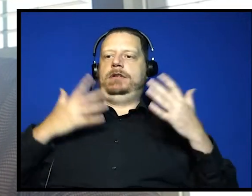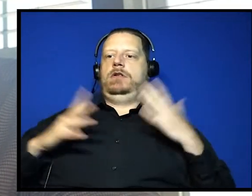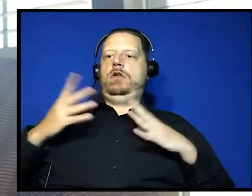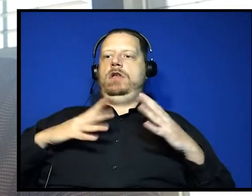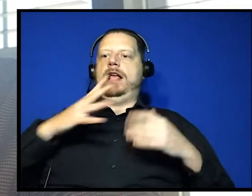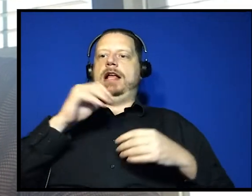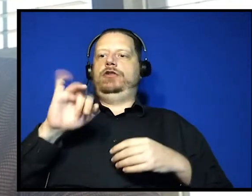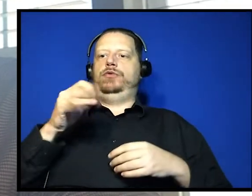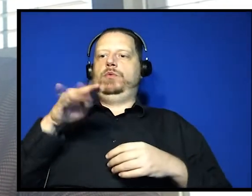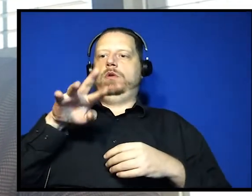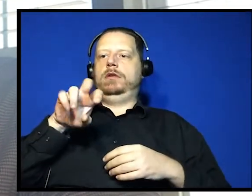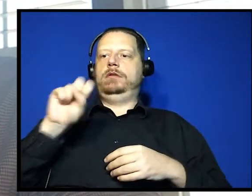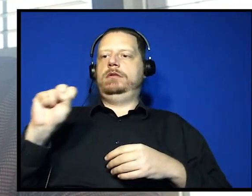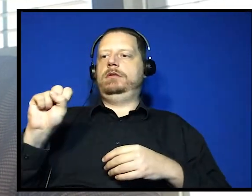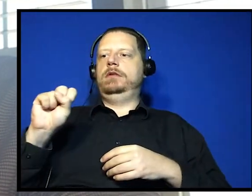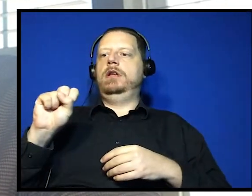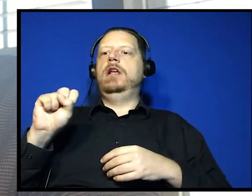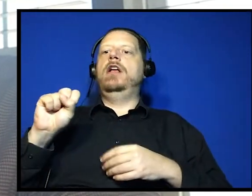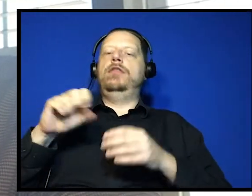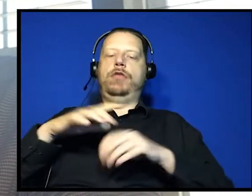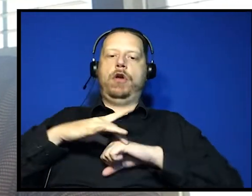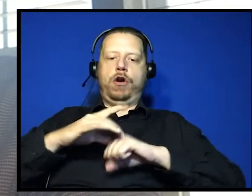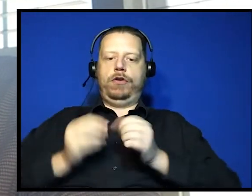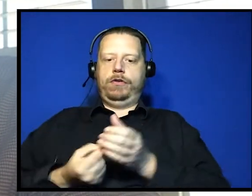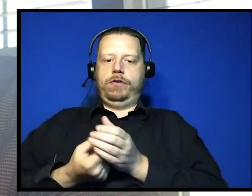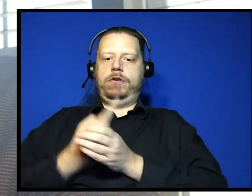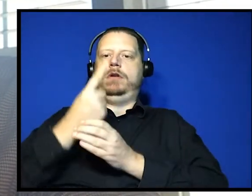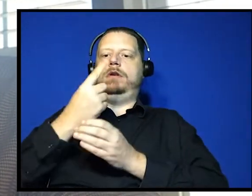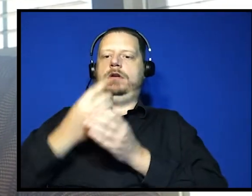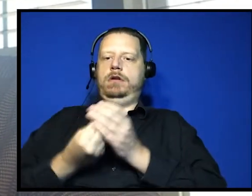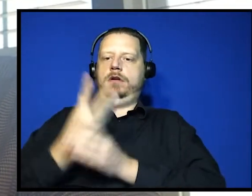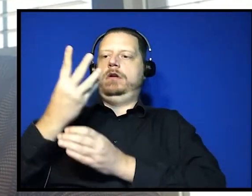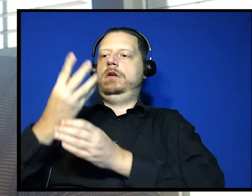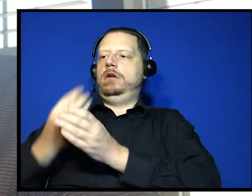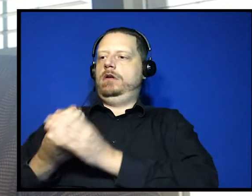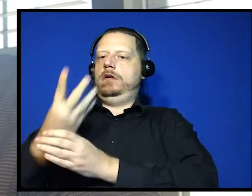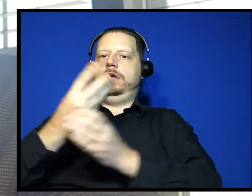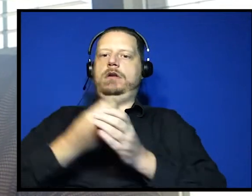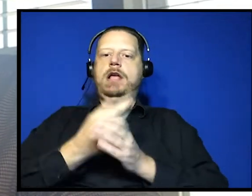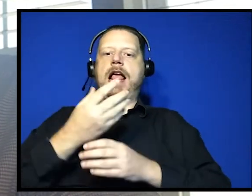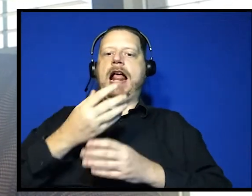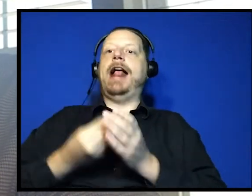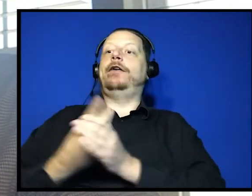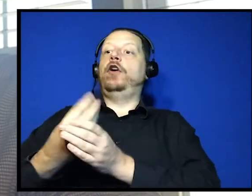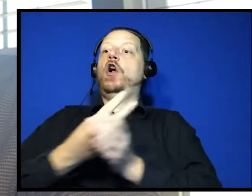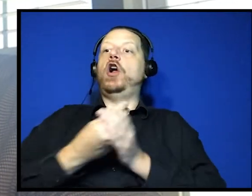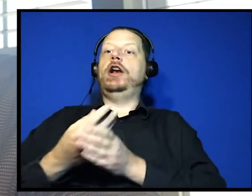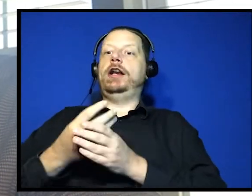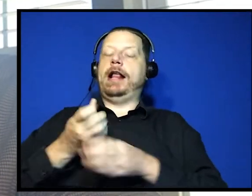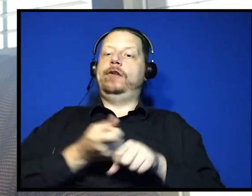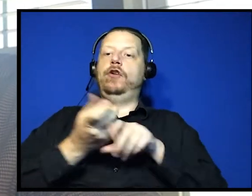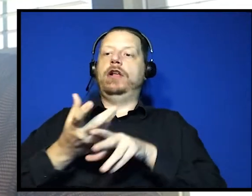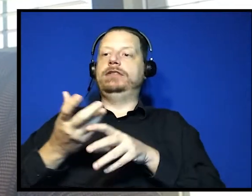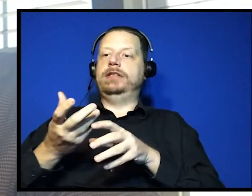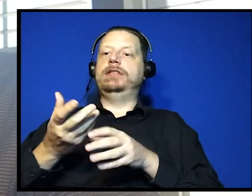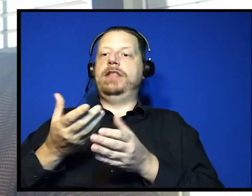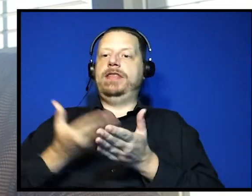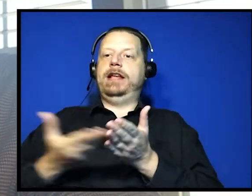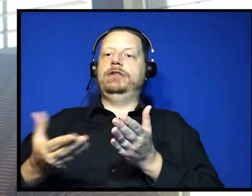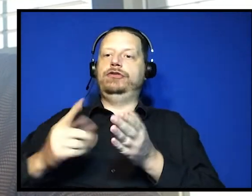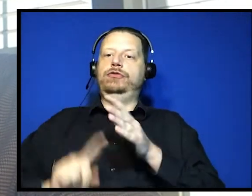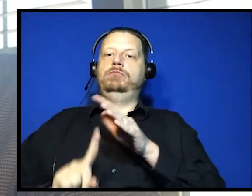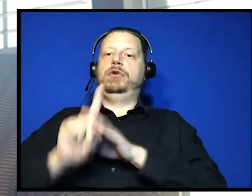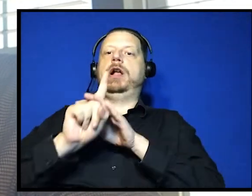For as the earth brings forth its shoots, and as a garden causes what is sown in it to spring